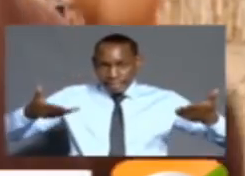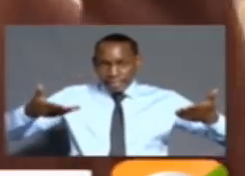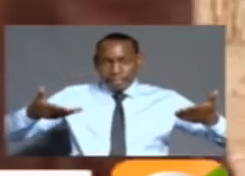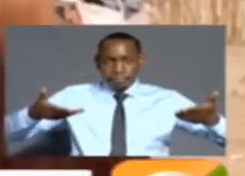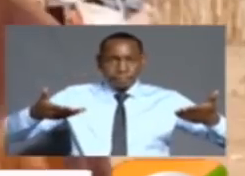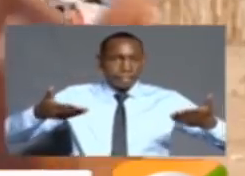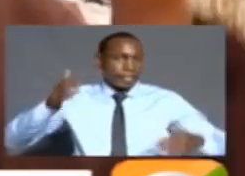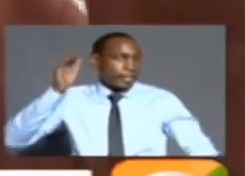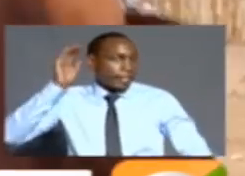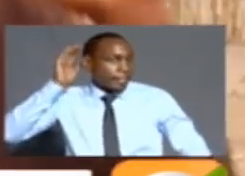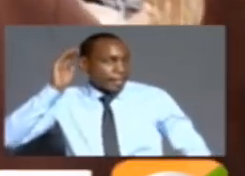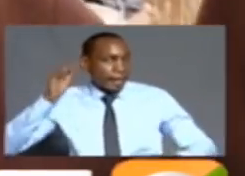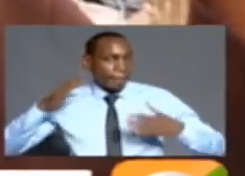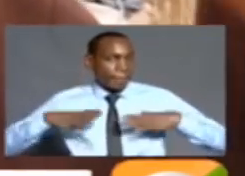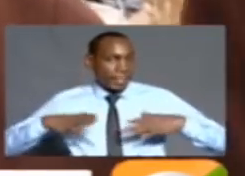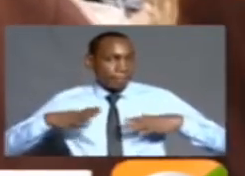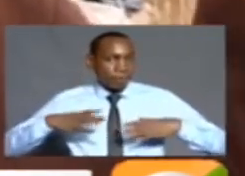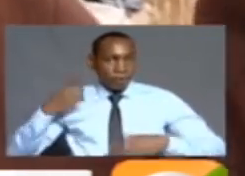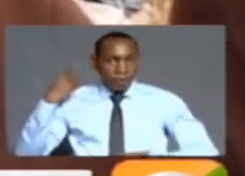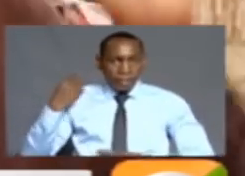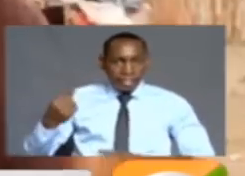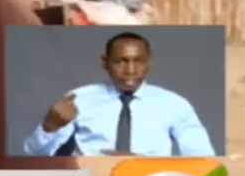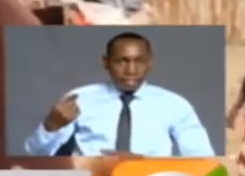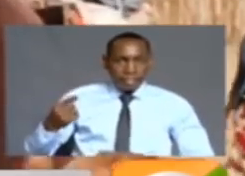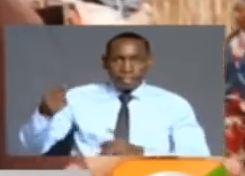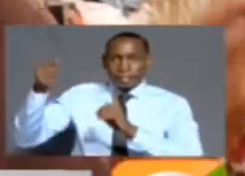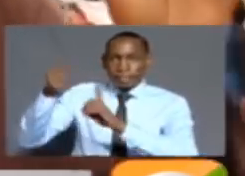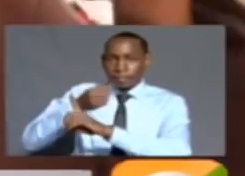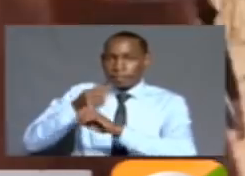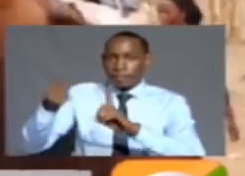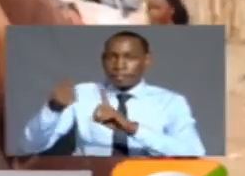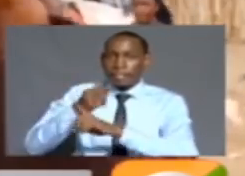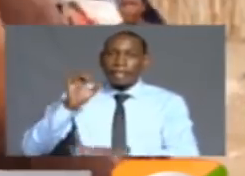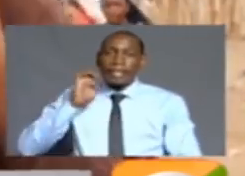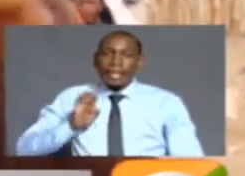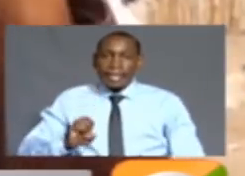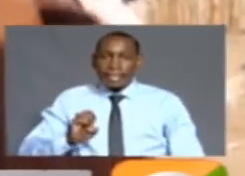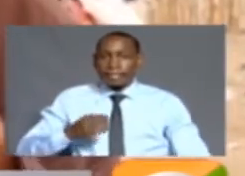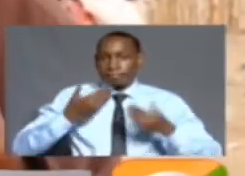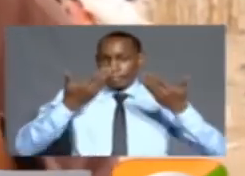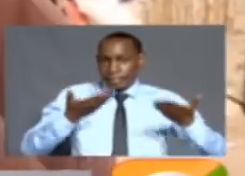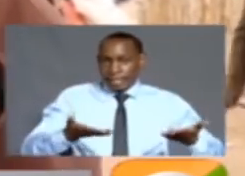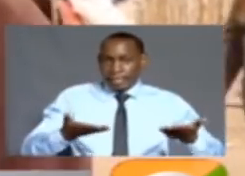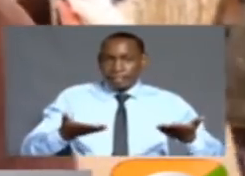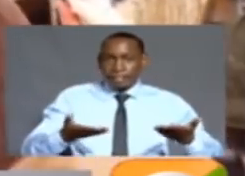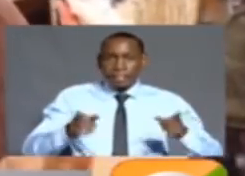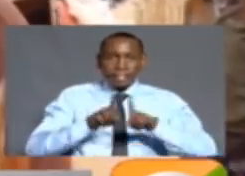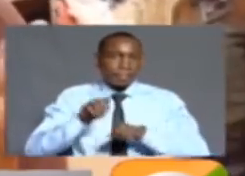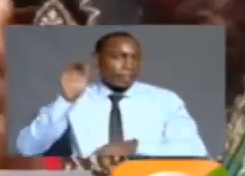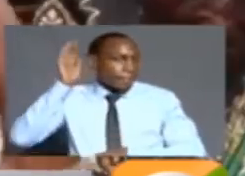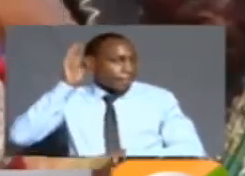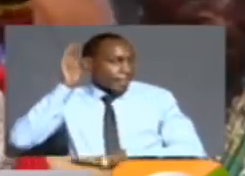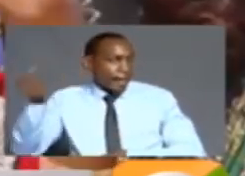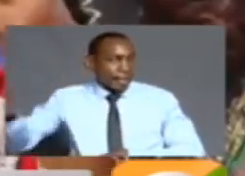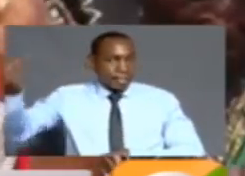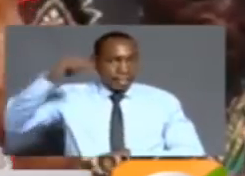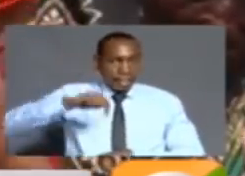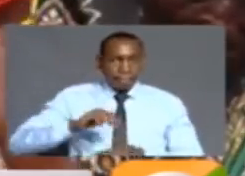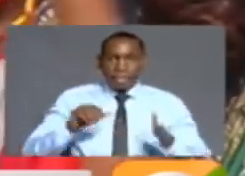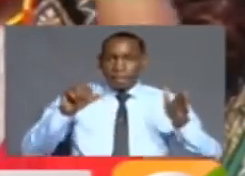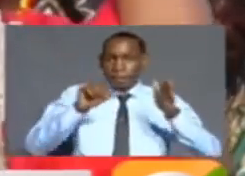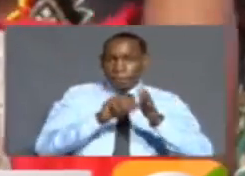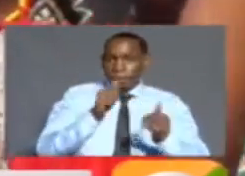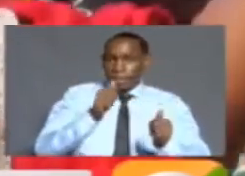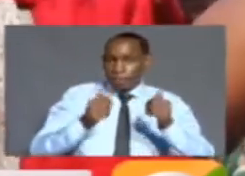Tunasikia watu ya juzi tulipiga wazee, hata sahi tunasikia wanakuja. Ile shida tuko